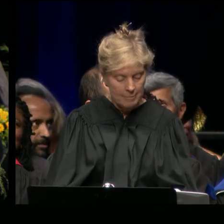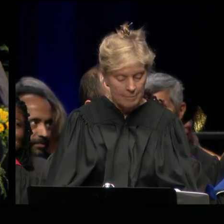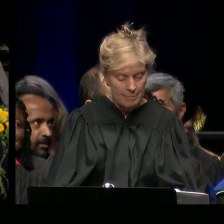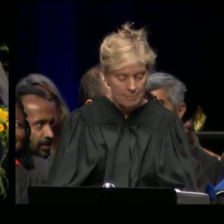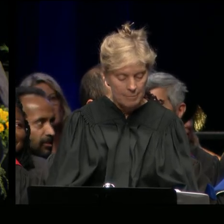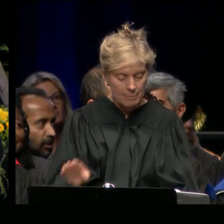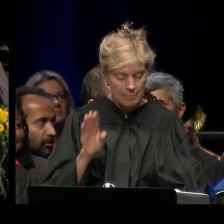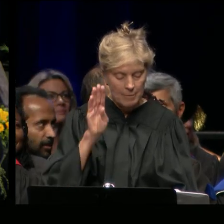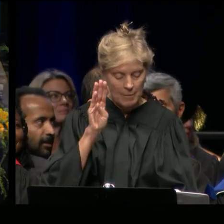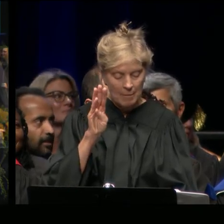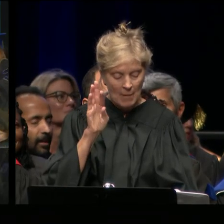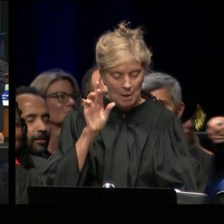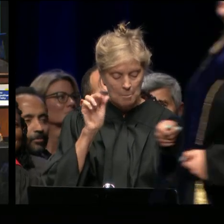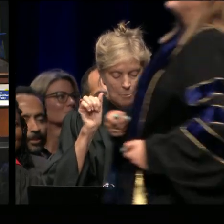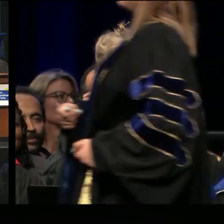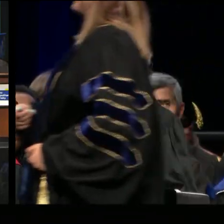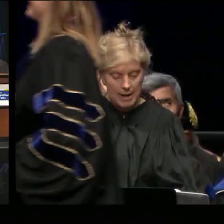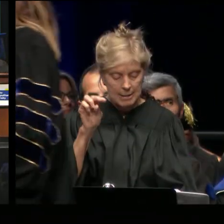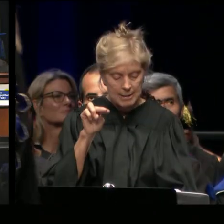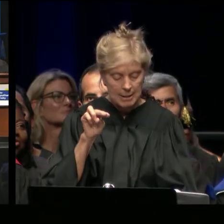Braden Hoekstra.